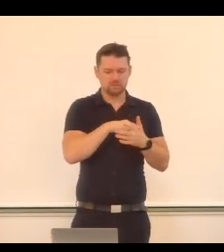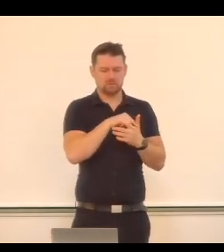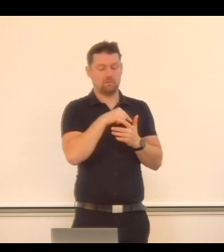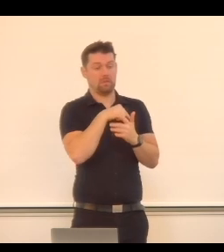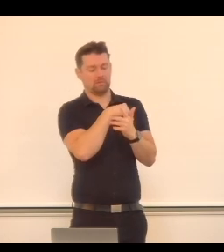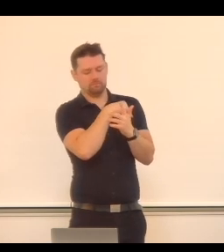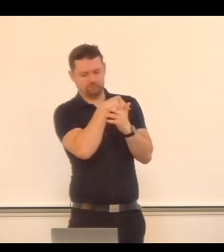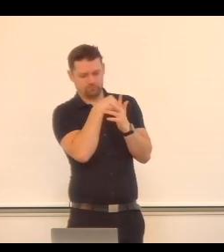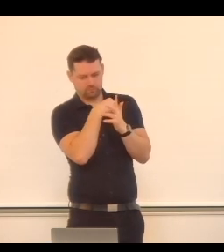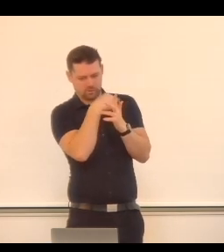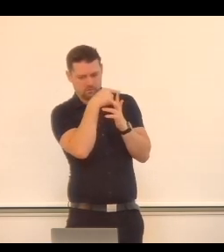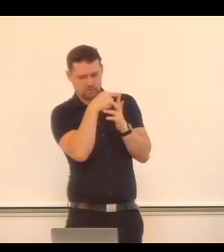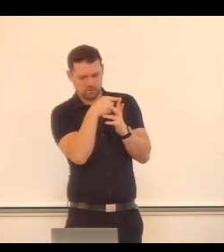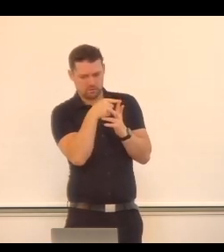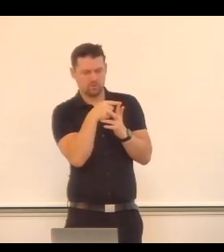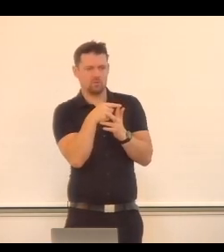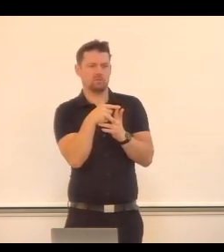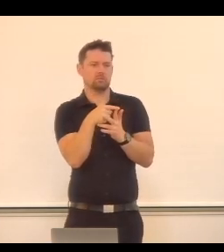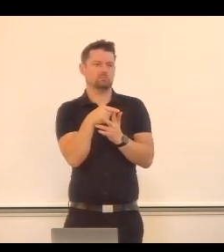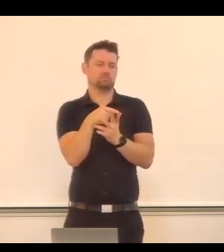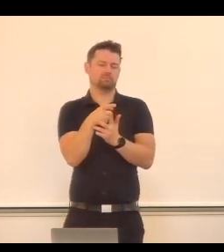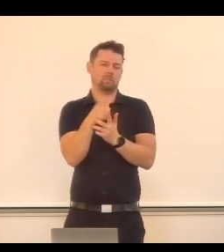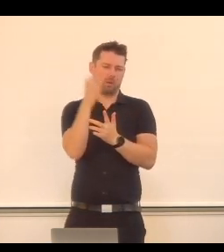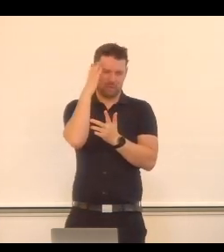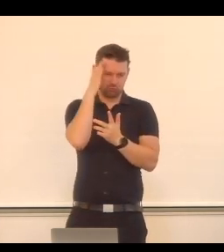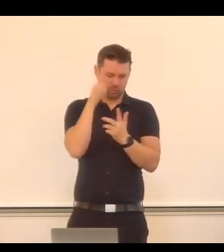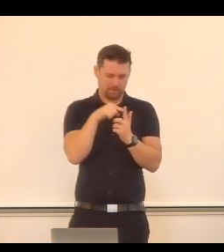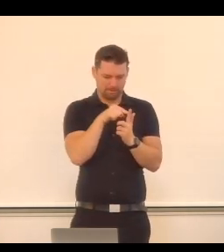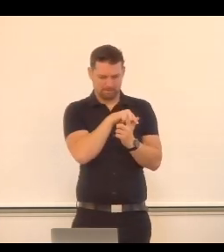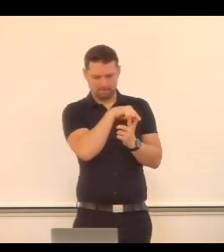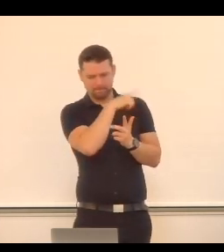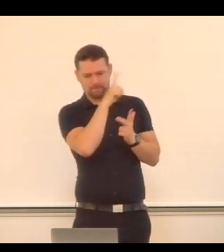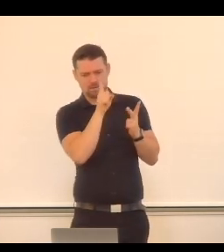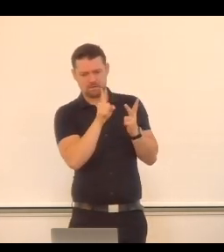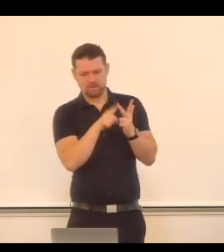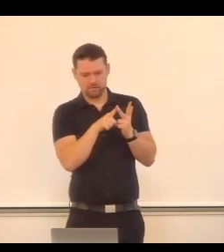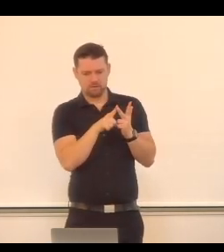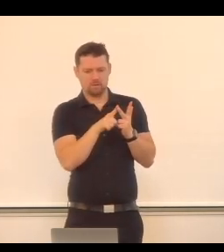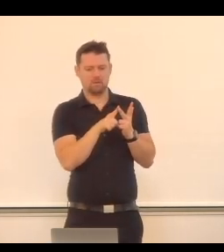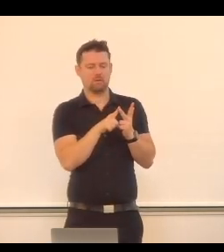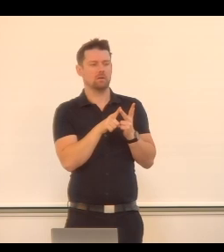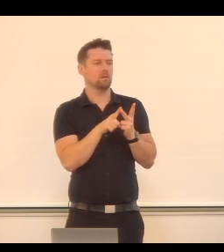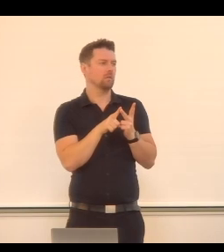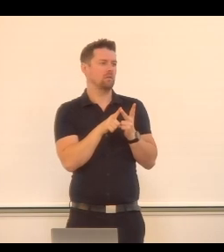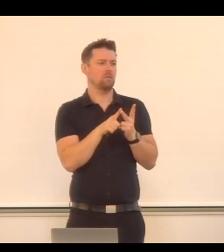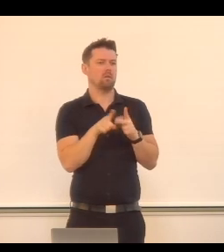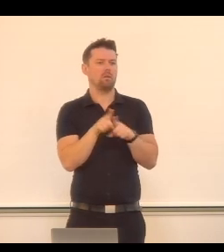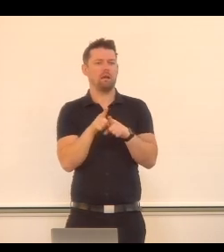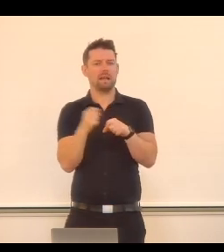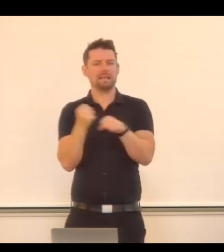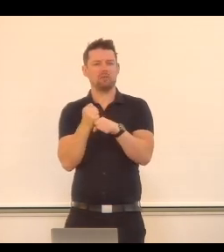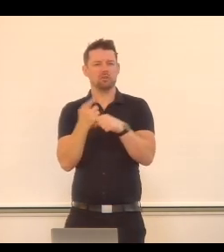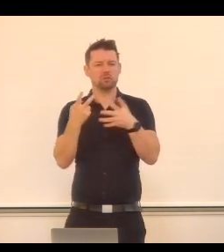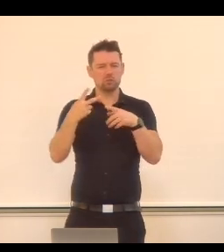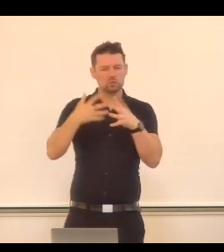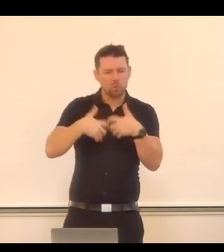there were crew quarter tents, and then on the upper left is kind of a garage space. It was all